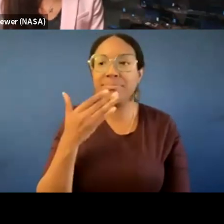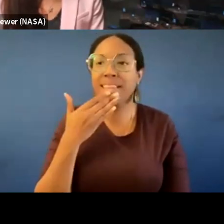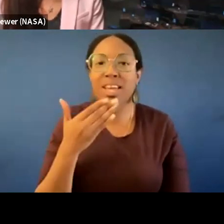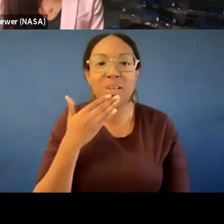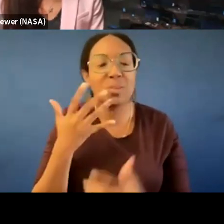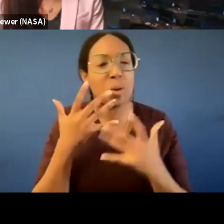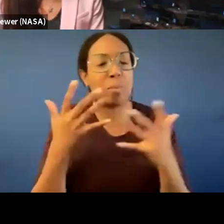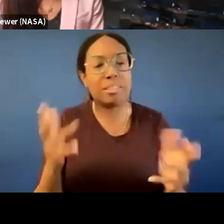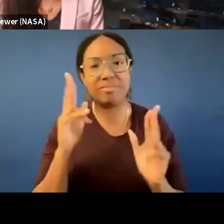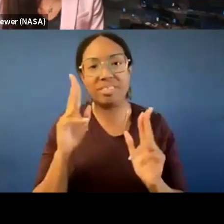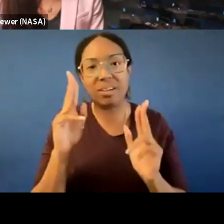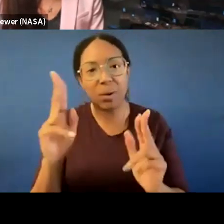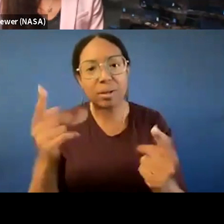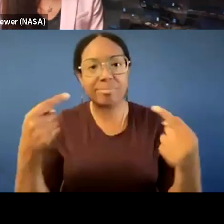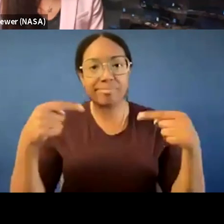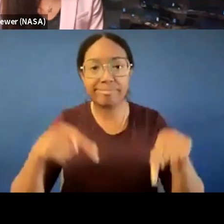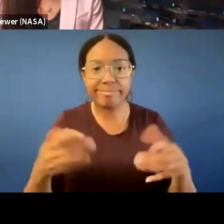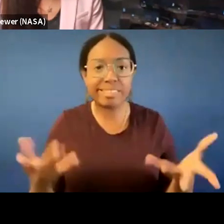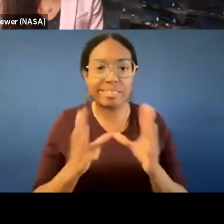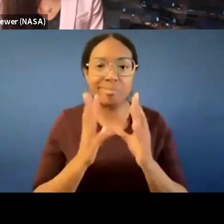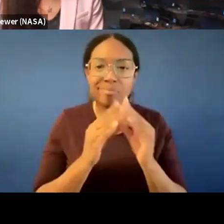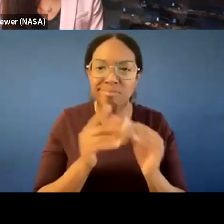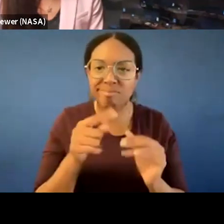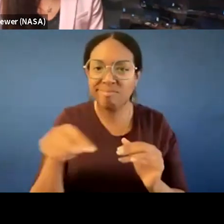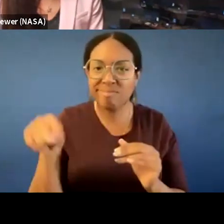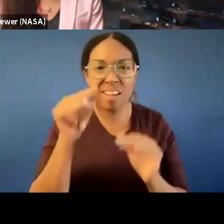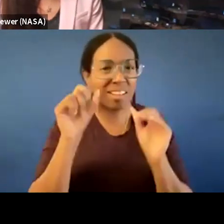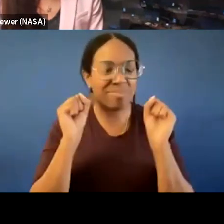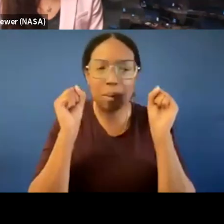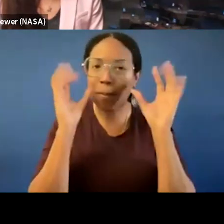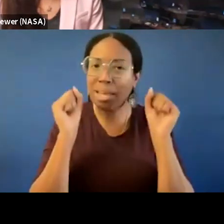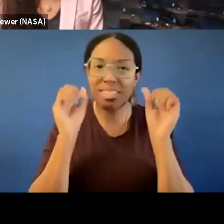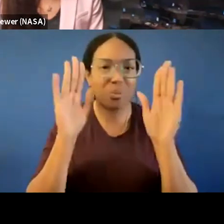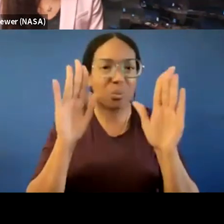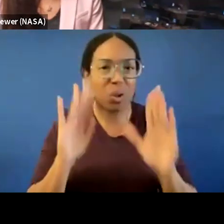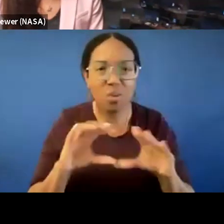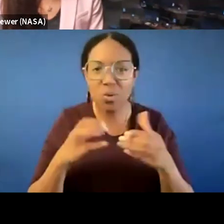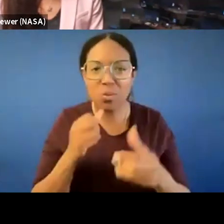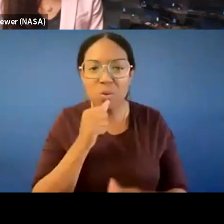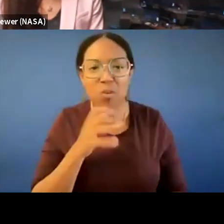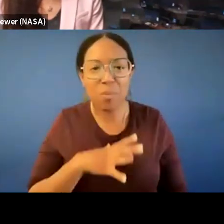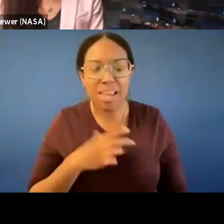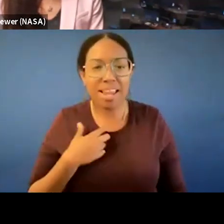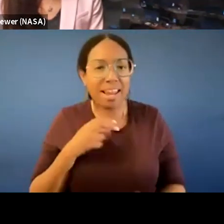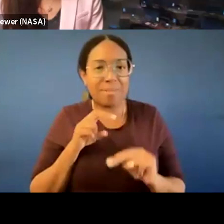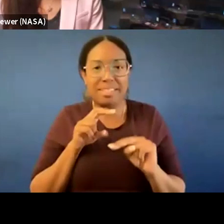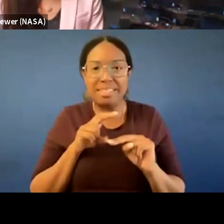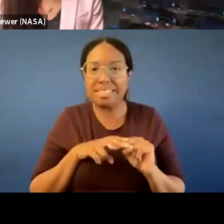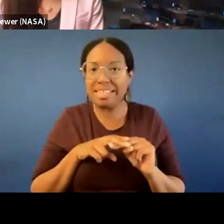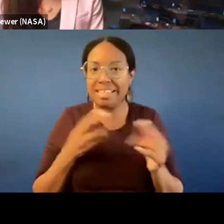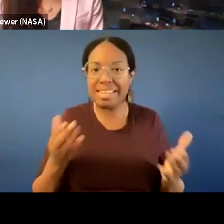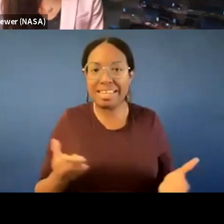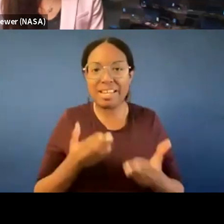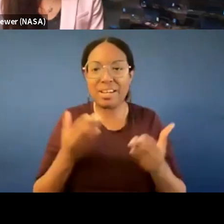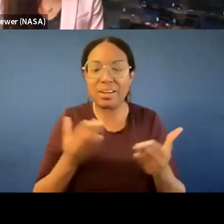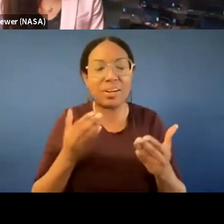and to be with this amazing group of ladies. Yeah, I was sitting here ever since we started this conversation a couple of